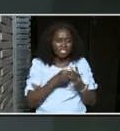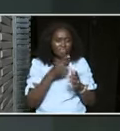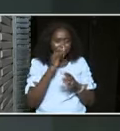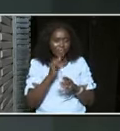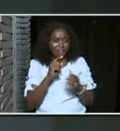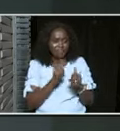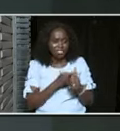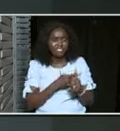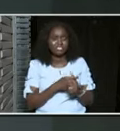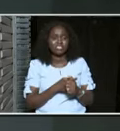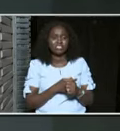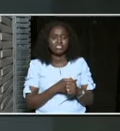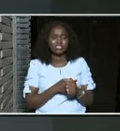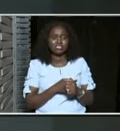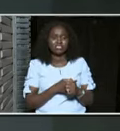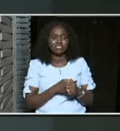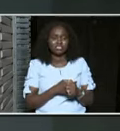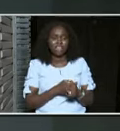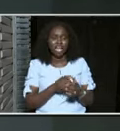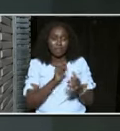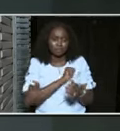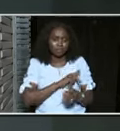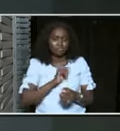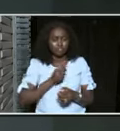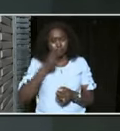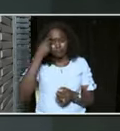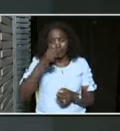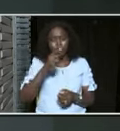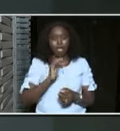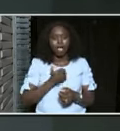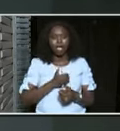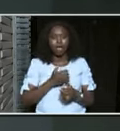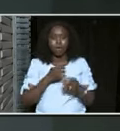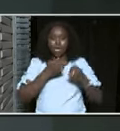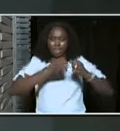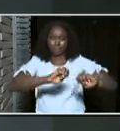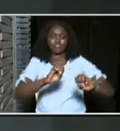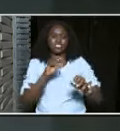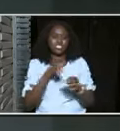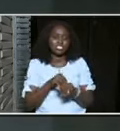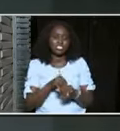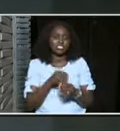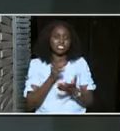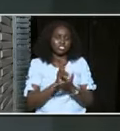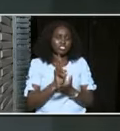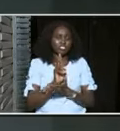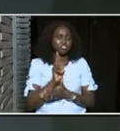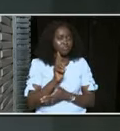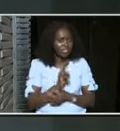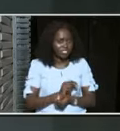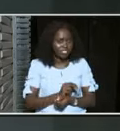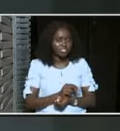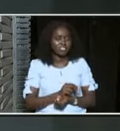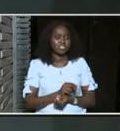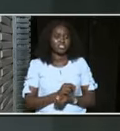the university. You know, when I was governor, we selected four universities, Alkalam University, Ahmadu